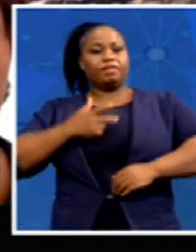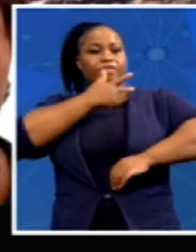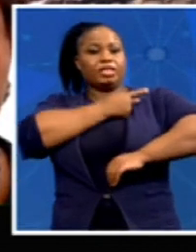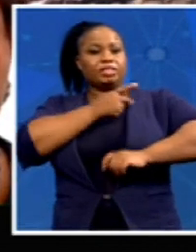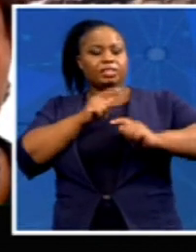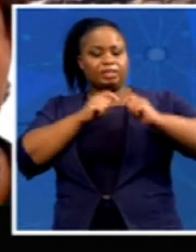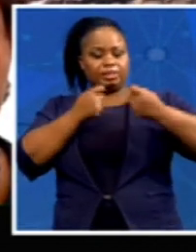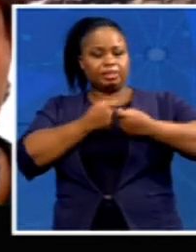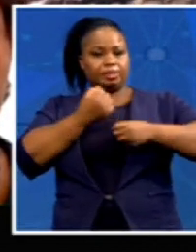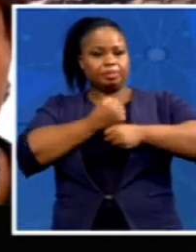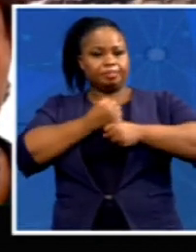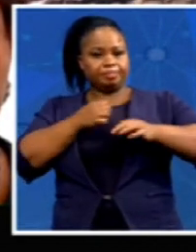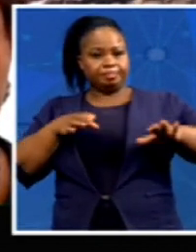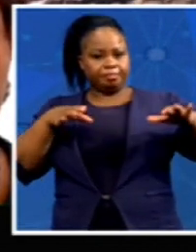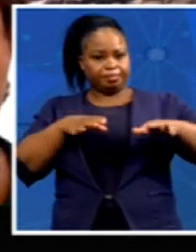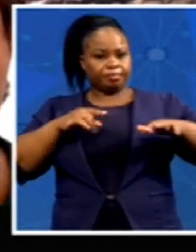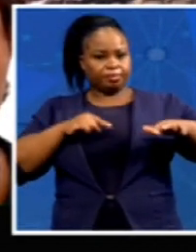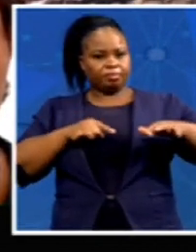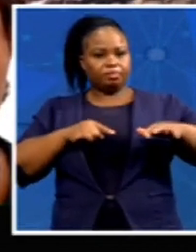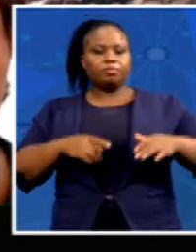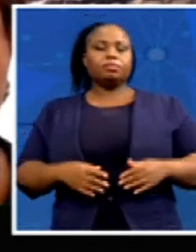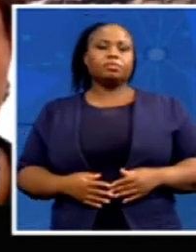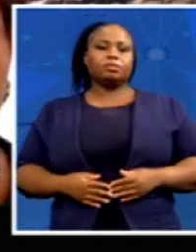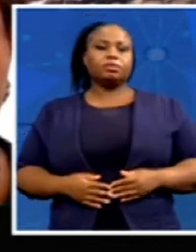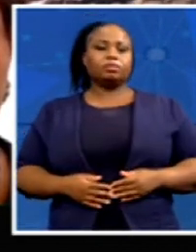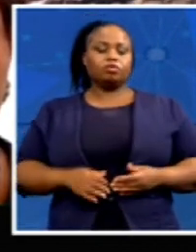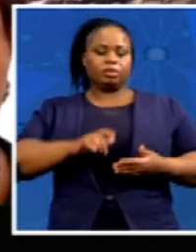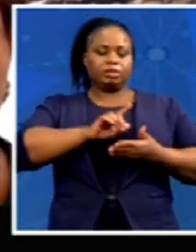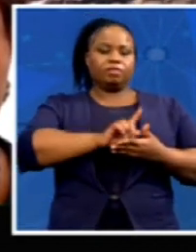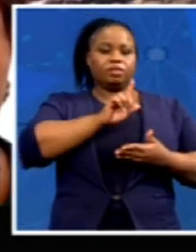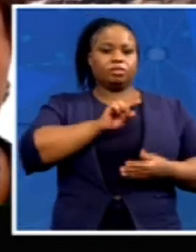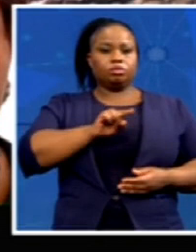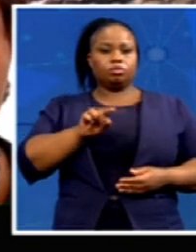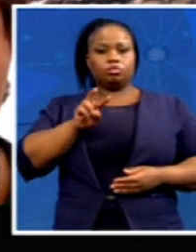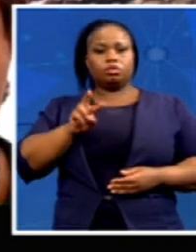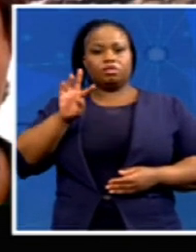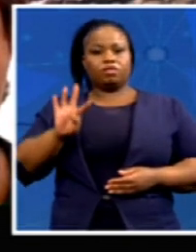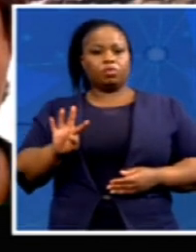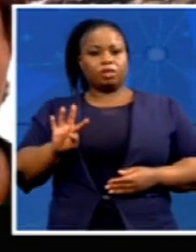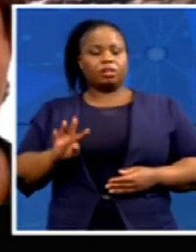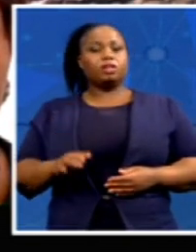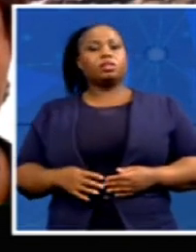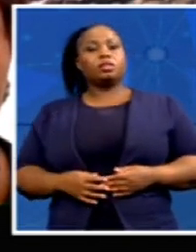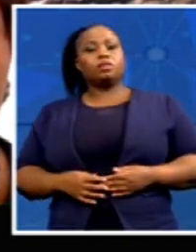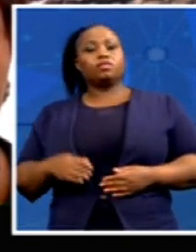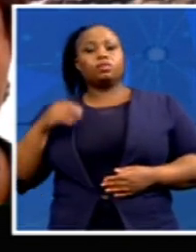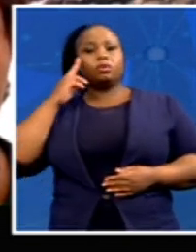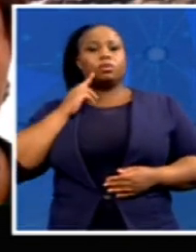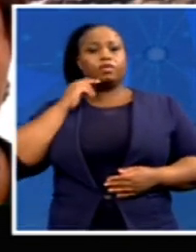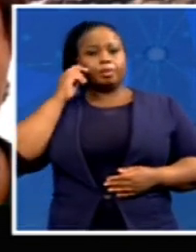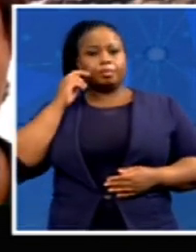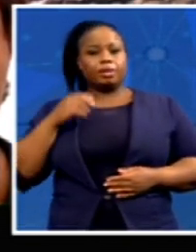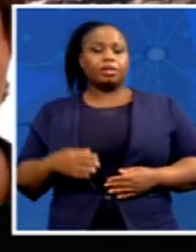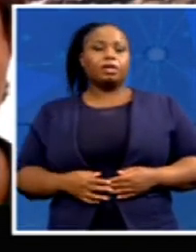the 17th to the 24th of November, 7.2 million doses of